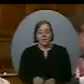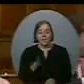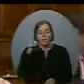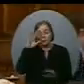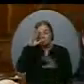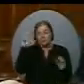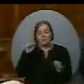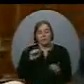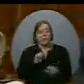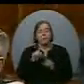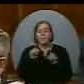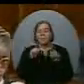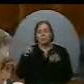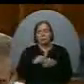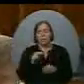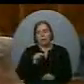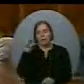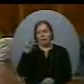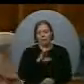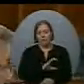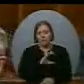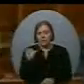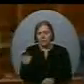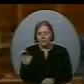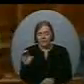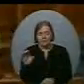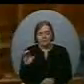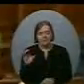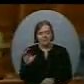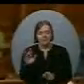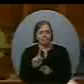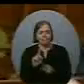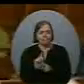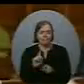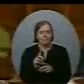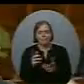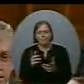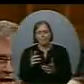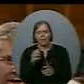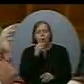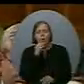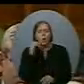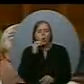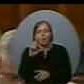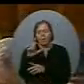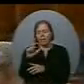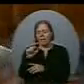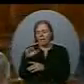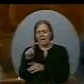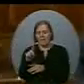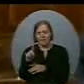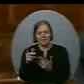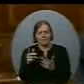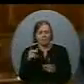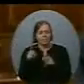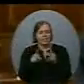These isolated little Bantu-style homelands where people live on top of each other in moldy shacks and dying in slow motion is a